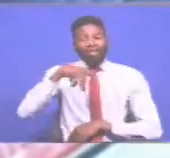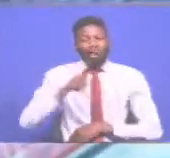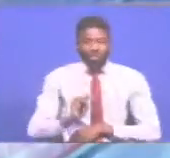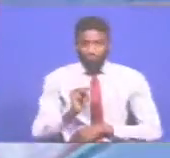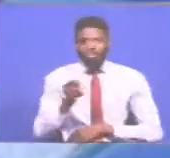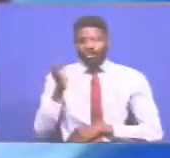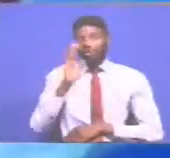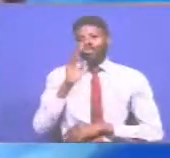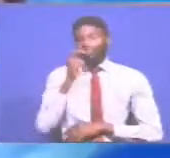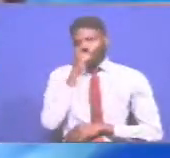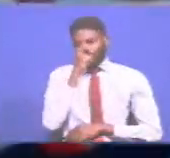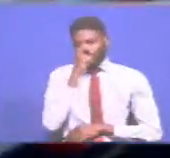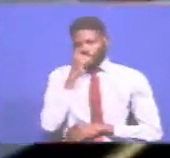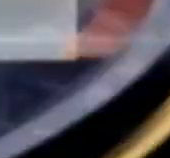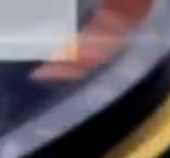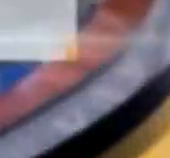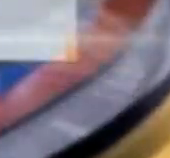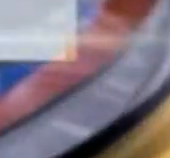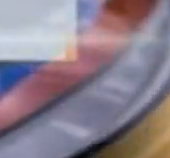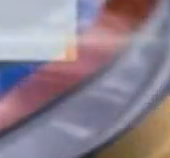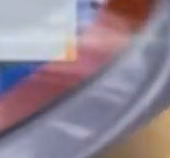care.